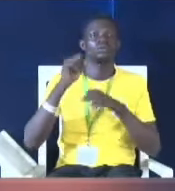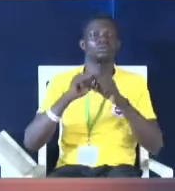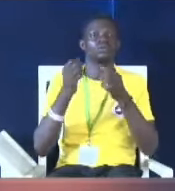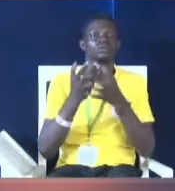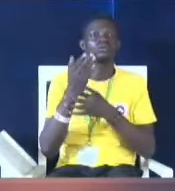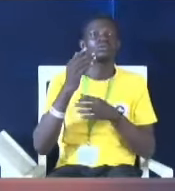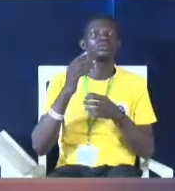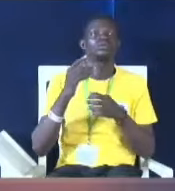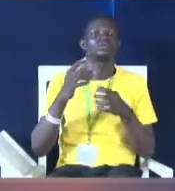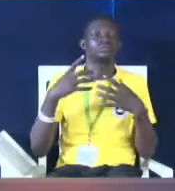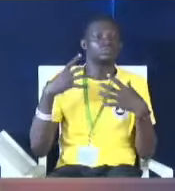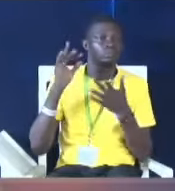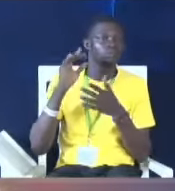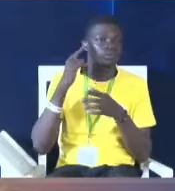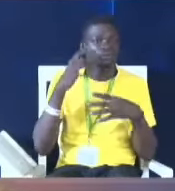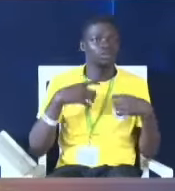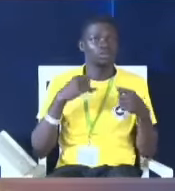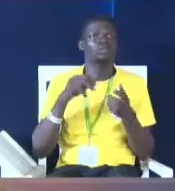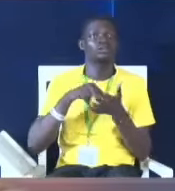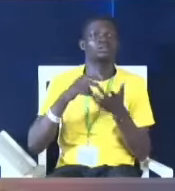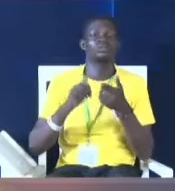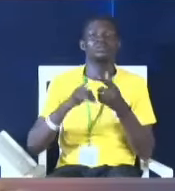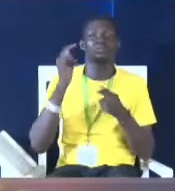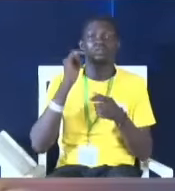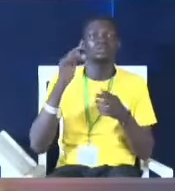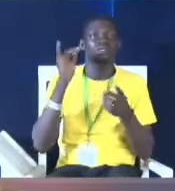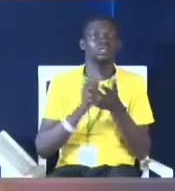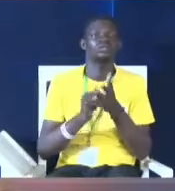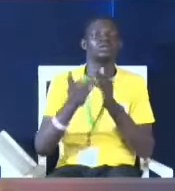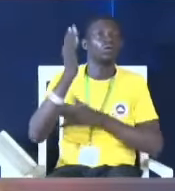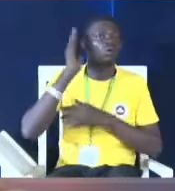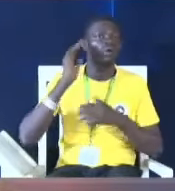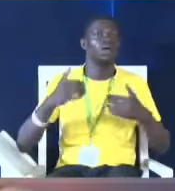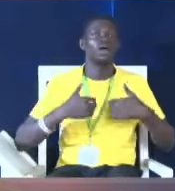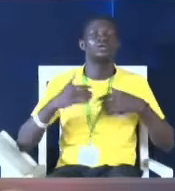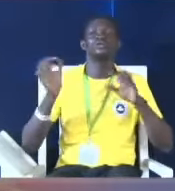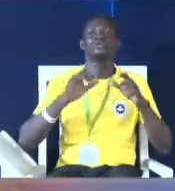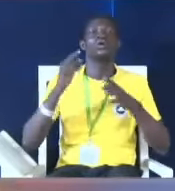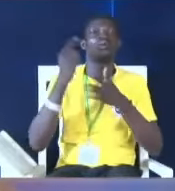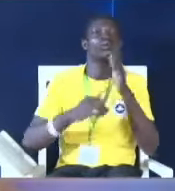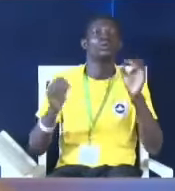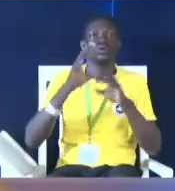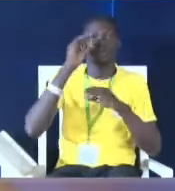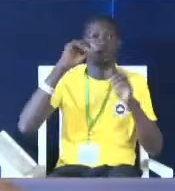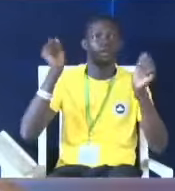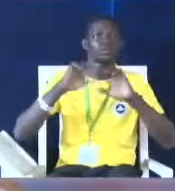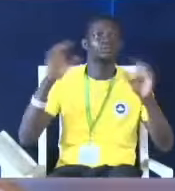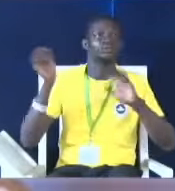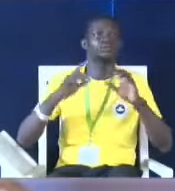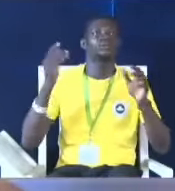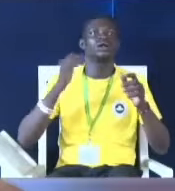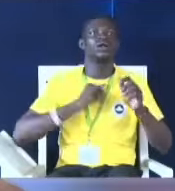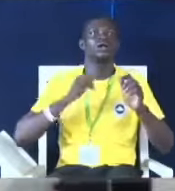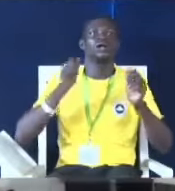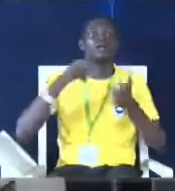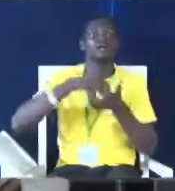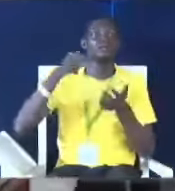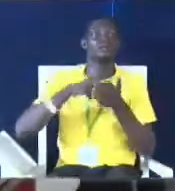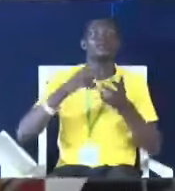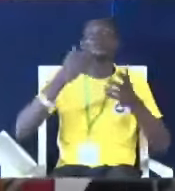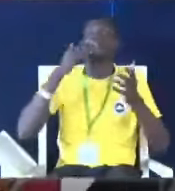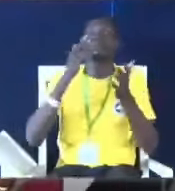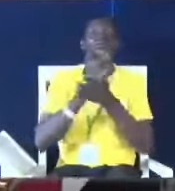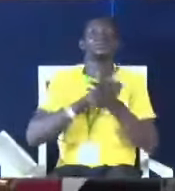trusting God for healing. And I stand here to testify that God has done what no man can do, and I am healed completely. Thank